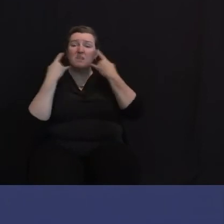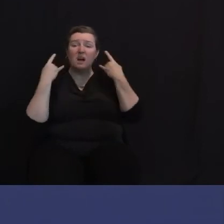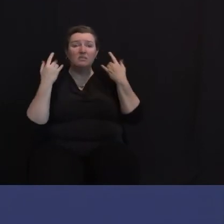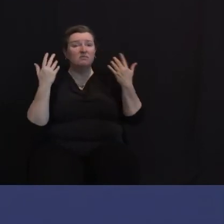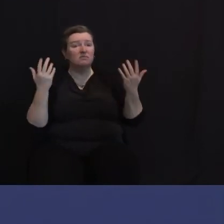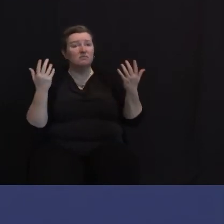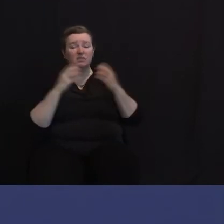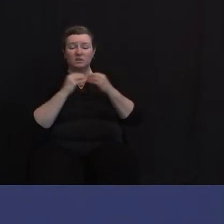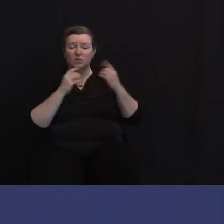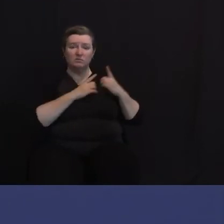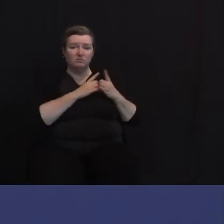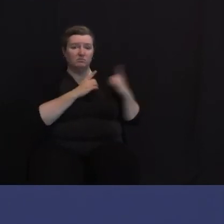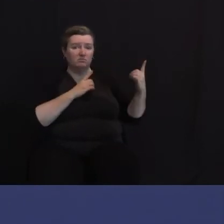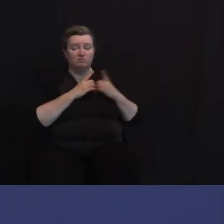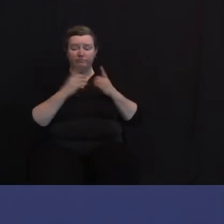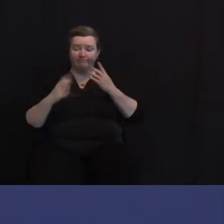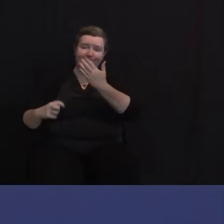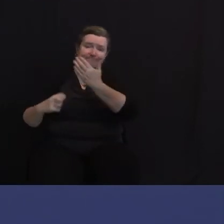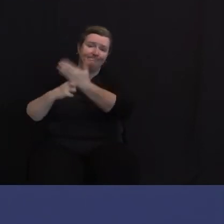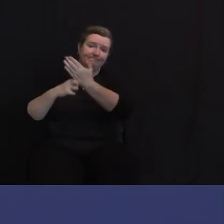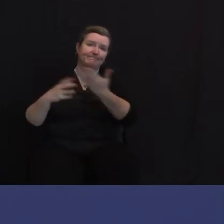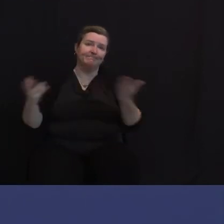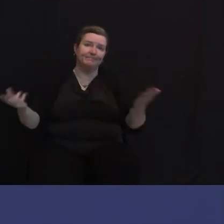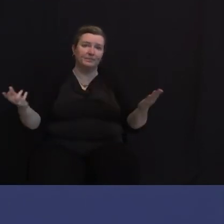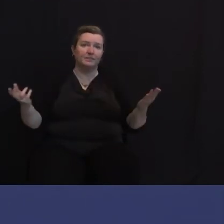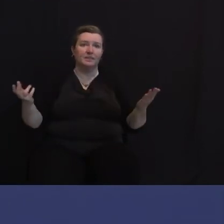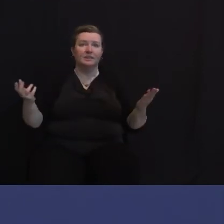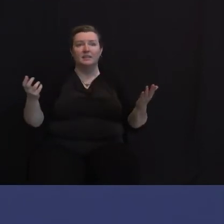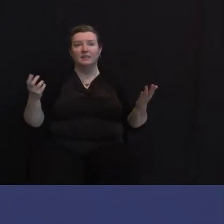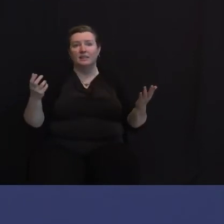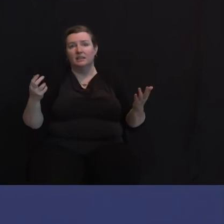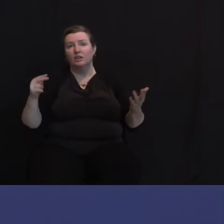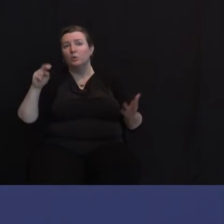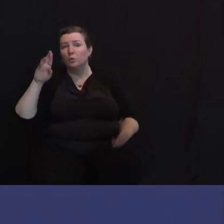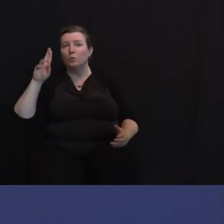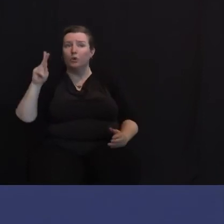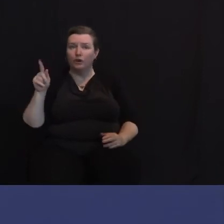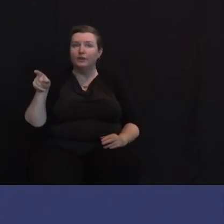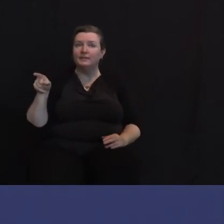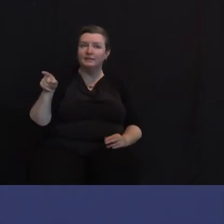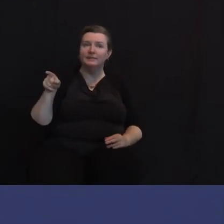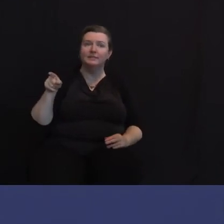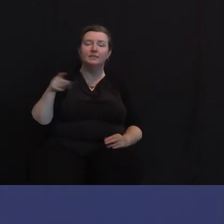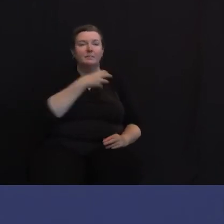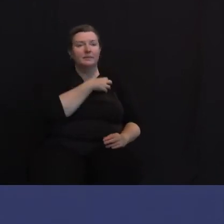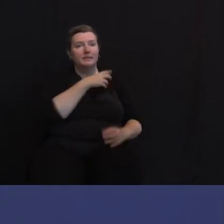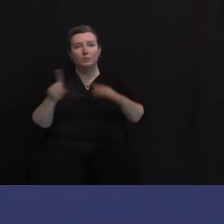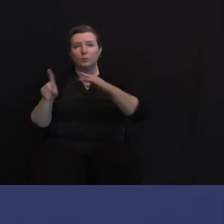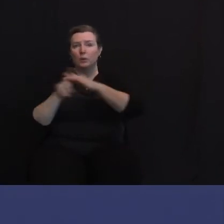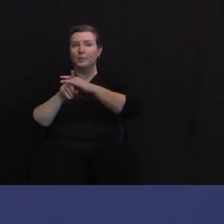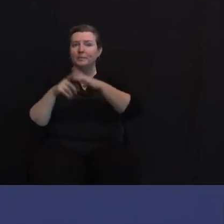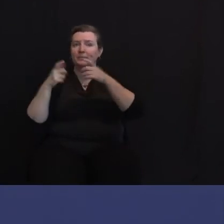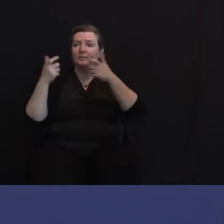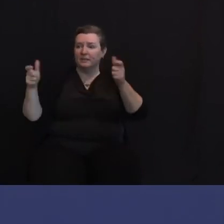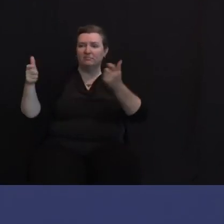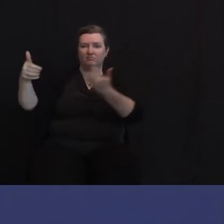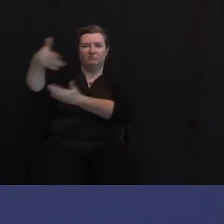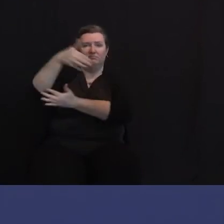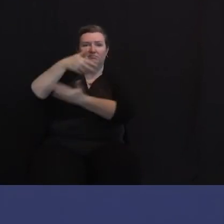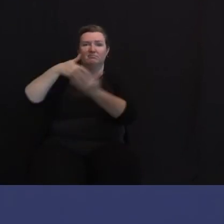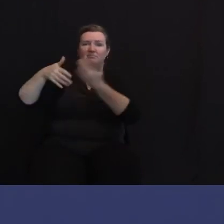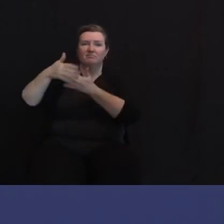lastly, back in Newark police also, and again, responded to a large gathering where they